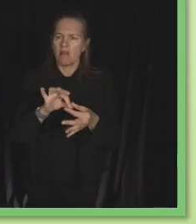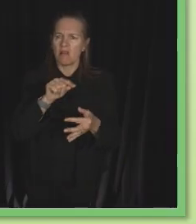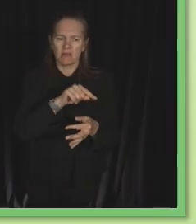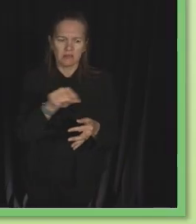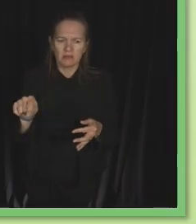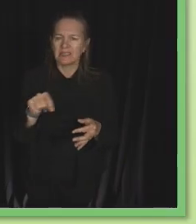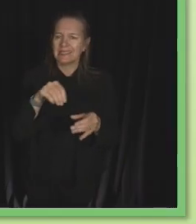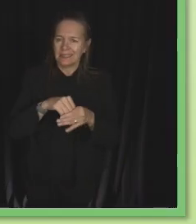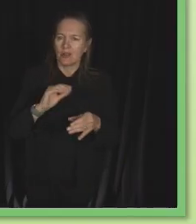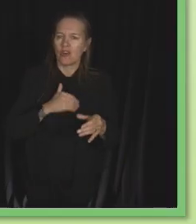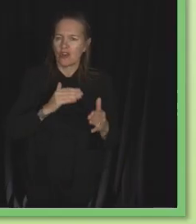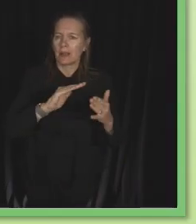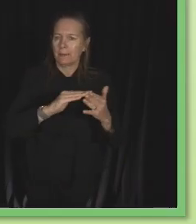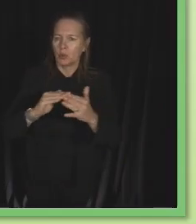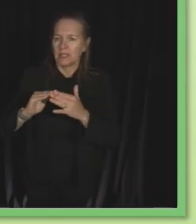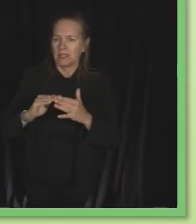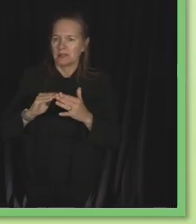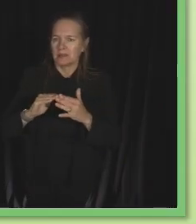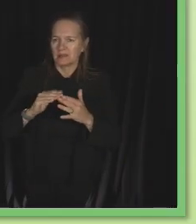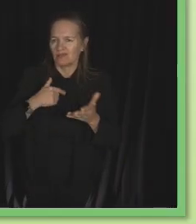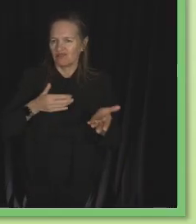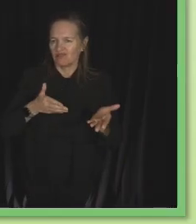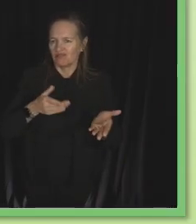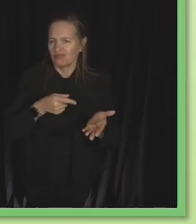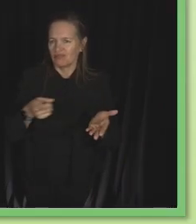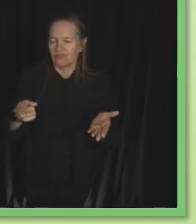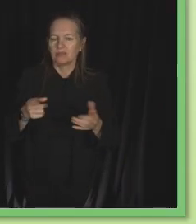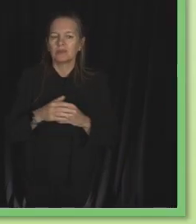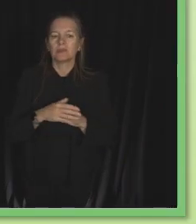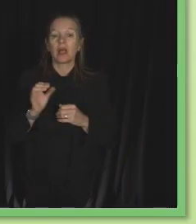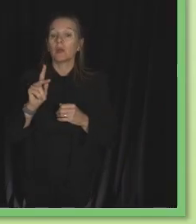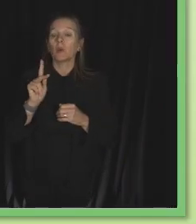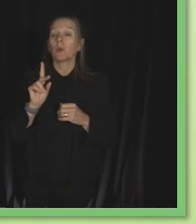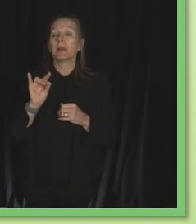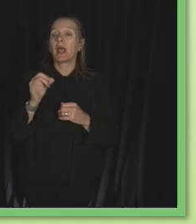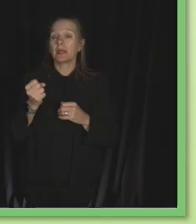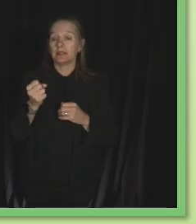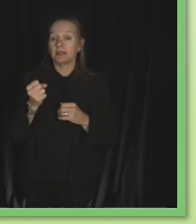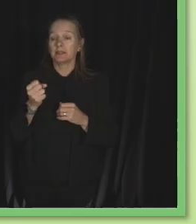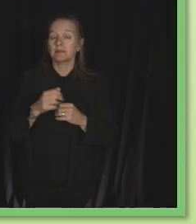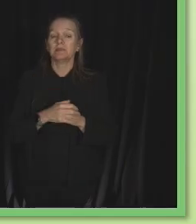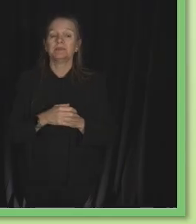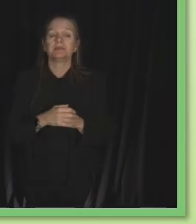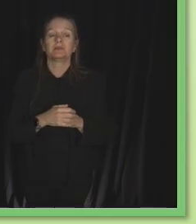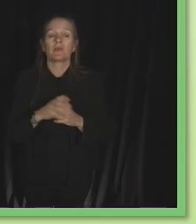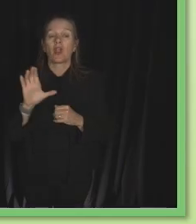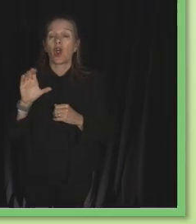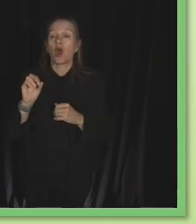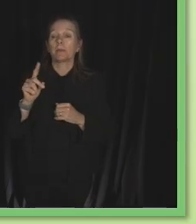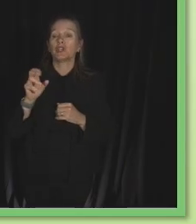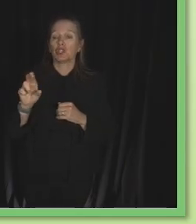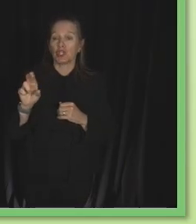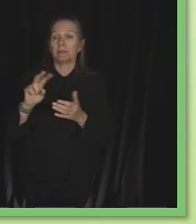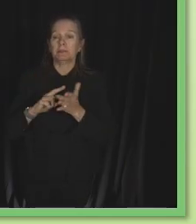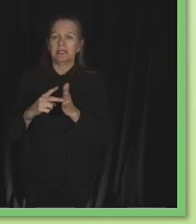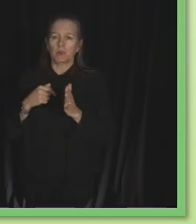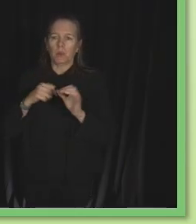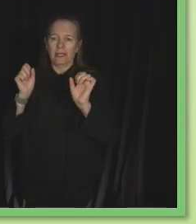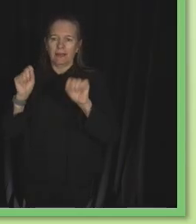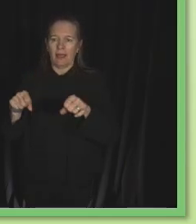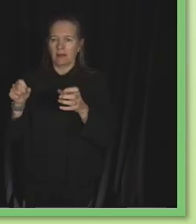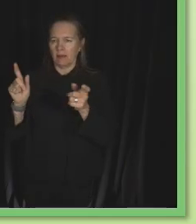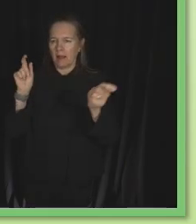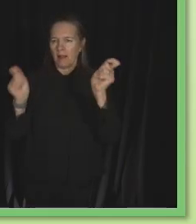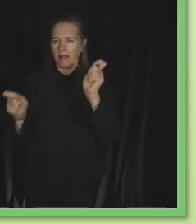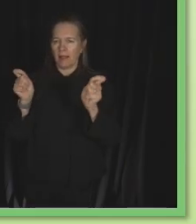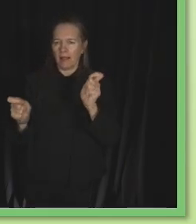serve. For instance, with Kubernetes and Carpenter, we can dynamically scale our infrastructure resources and tailor